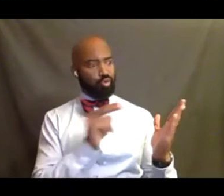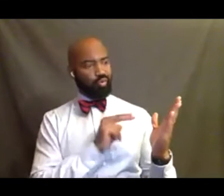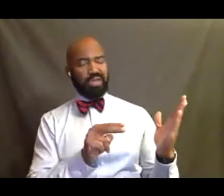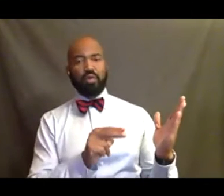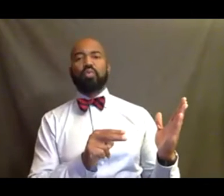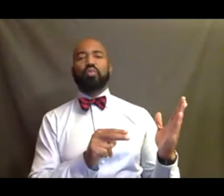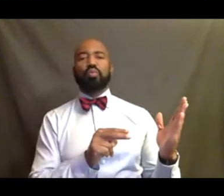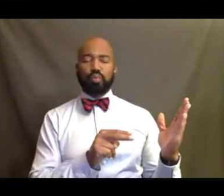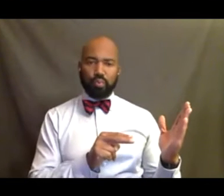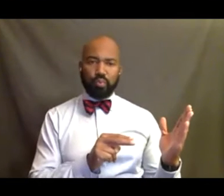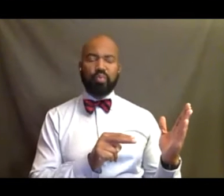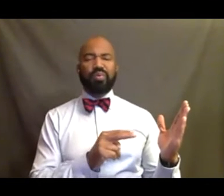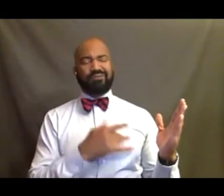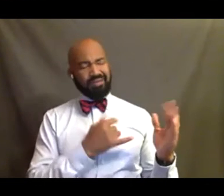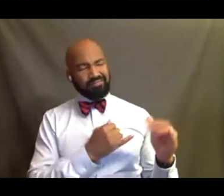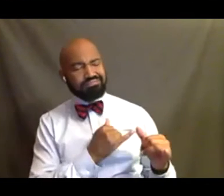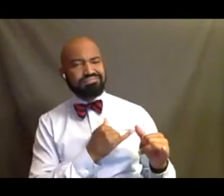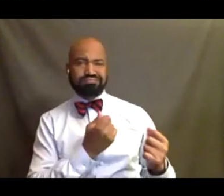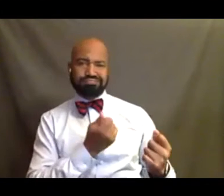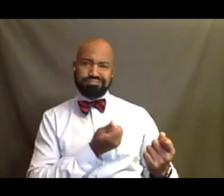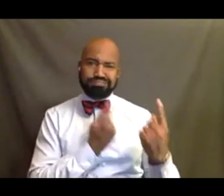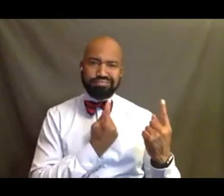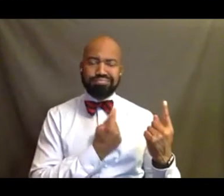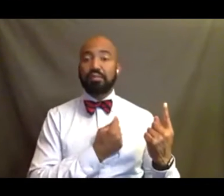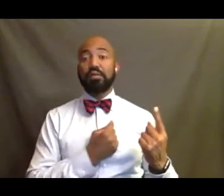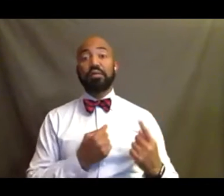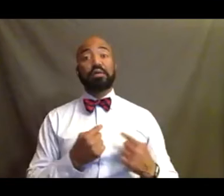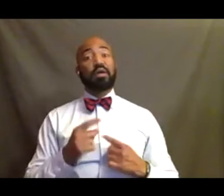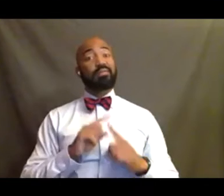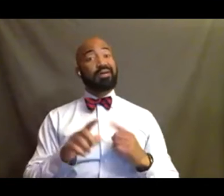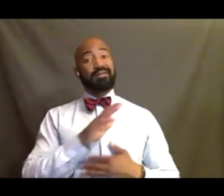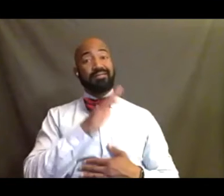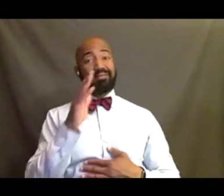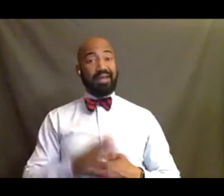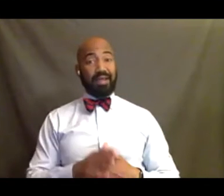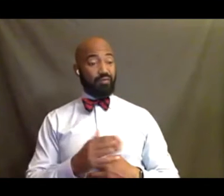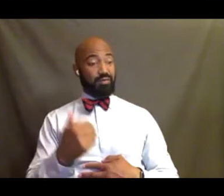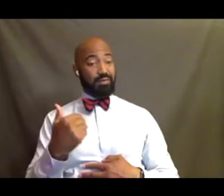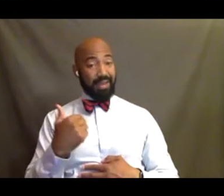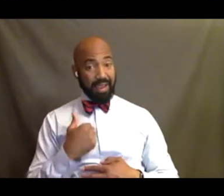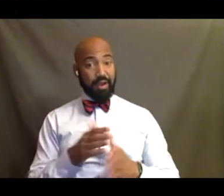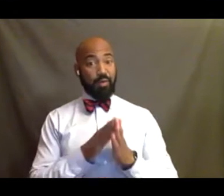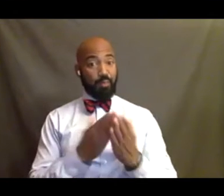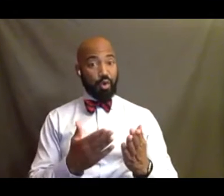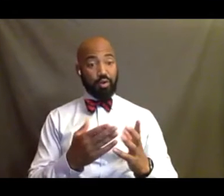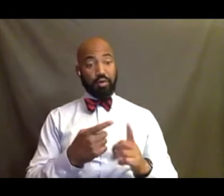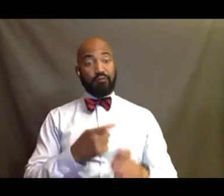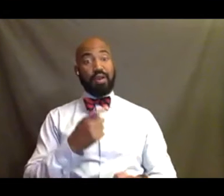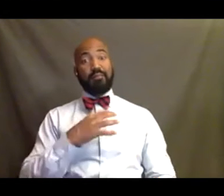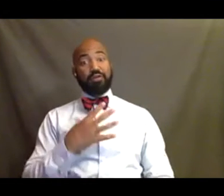although there's never really been a book by a trans person as popular or as publicized as